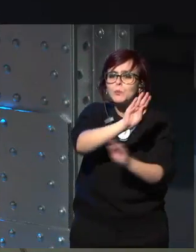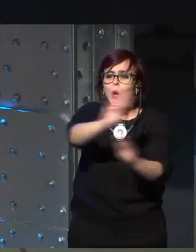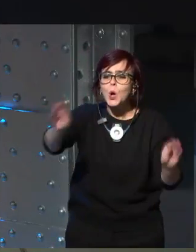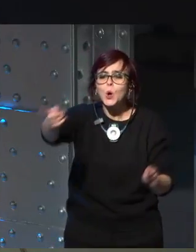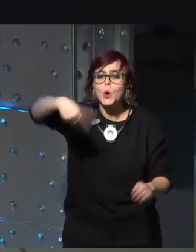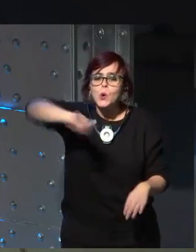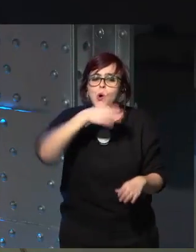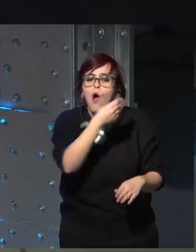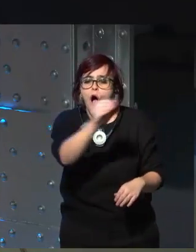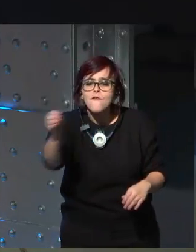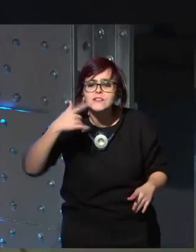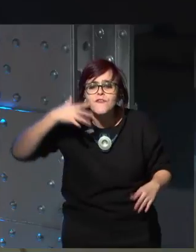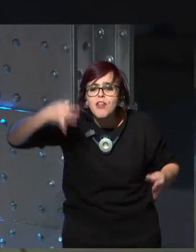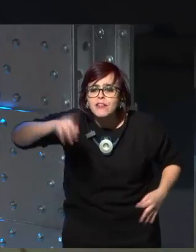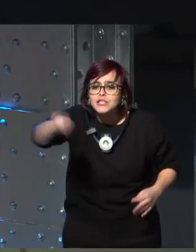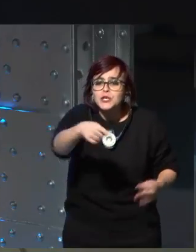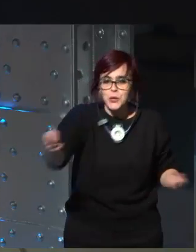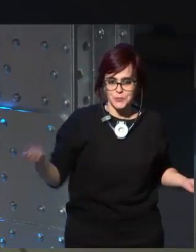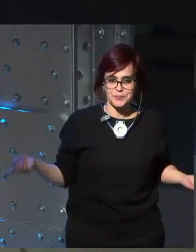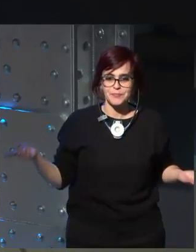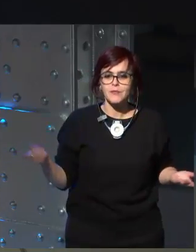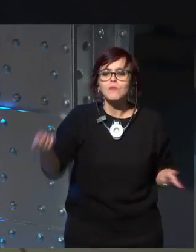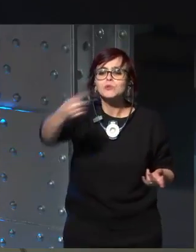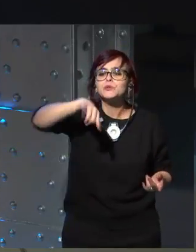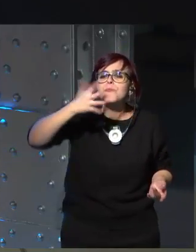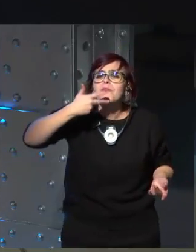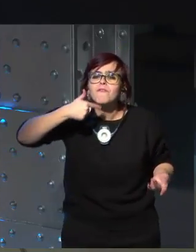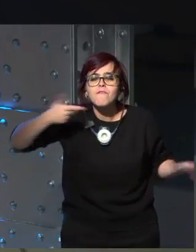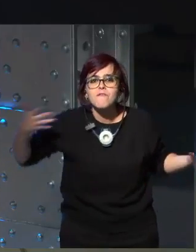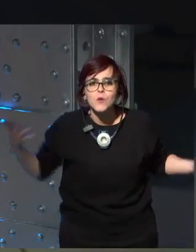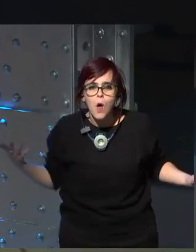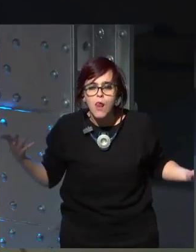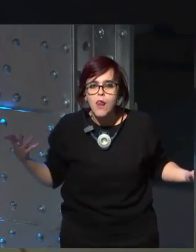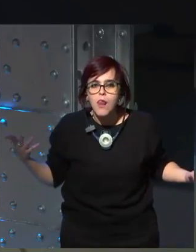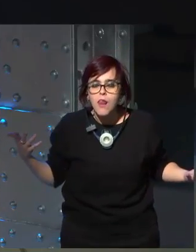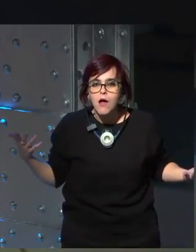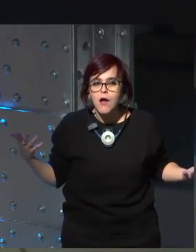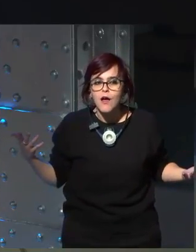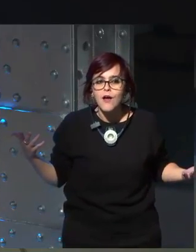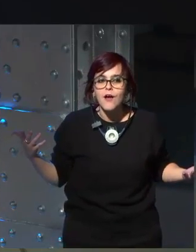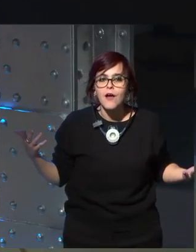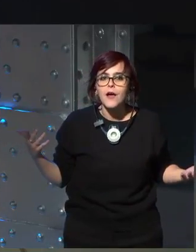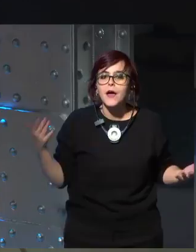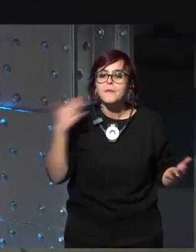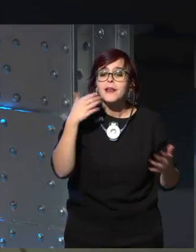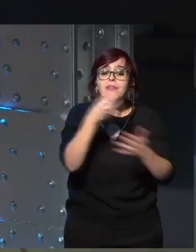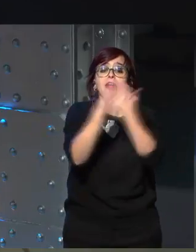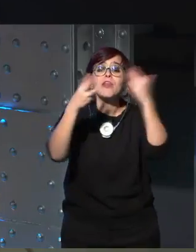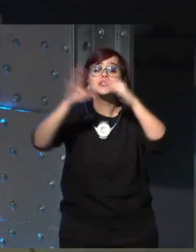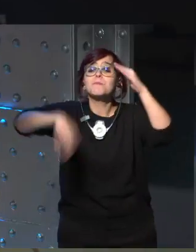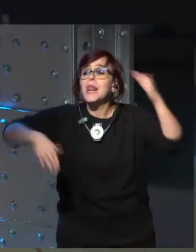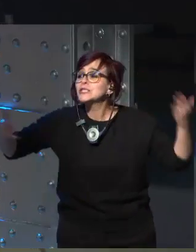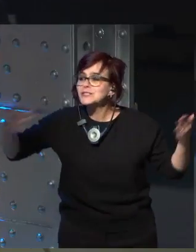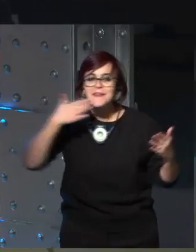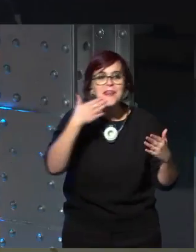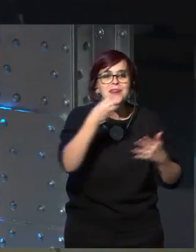I'm going to interrupt this wonderful conversation to ask the young people in the audience whether this is true or not. Those of you who are under